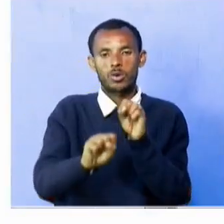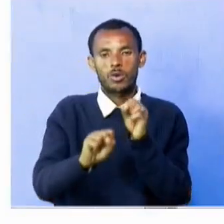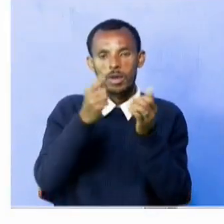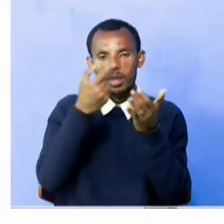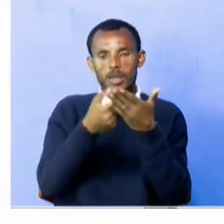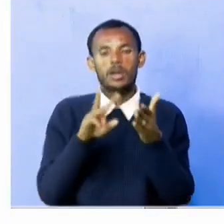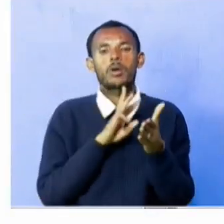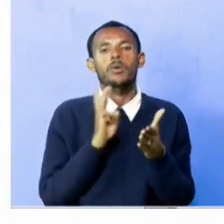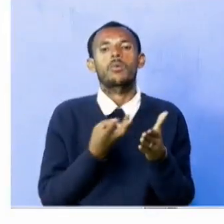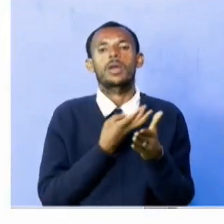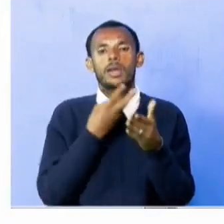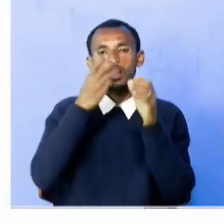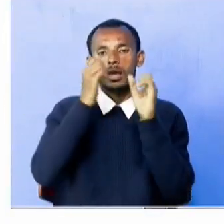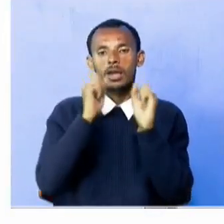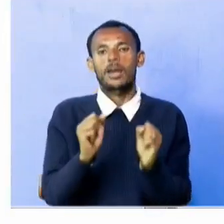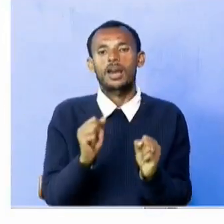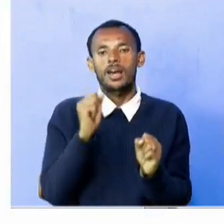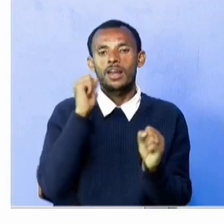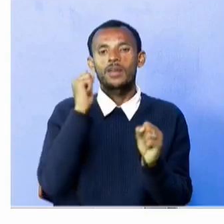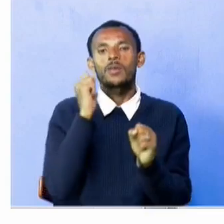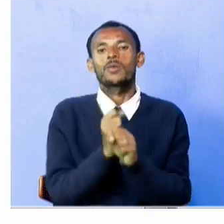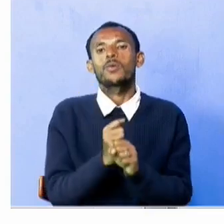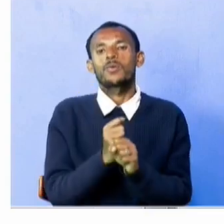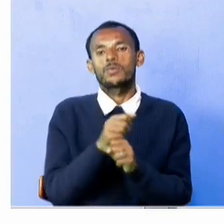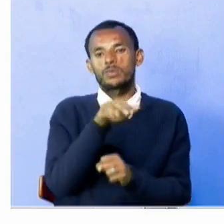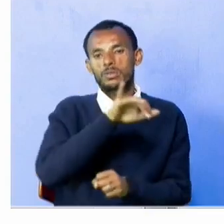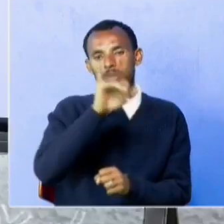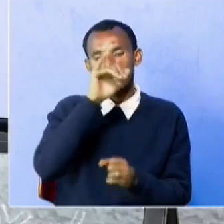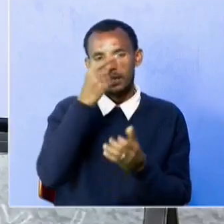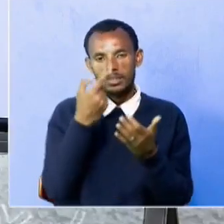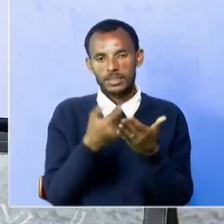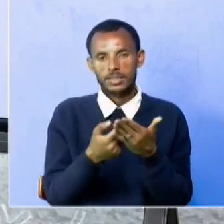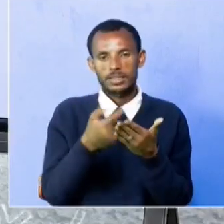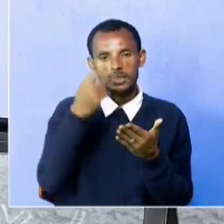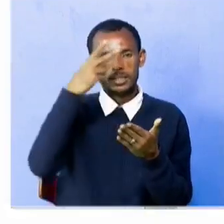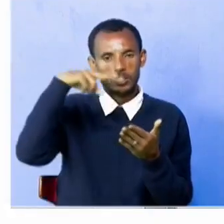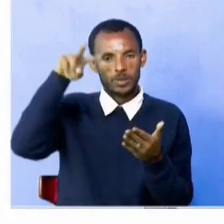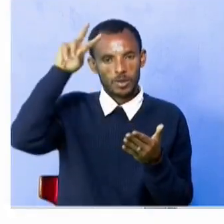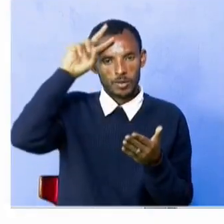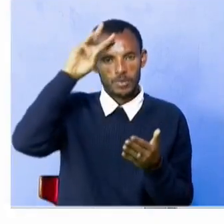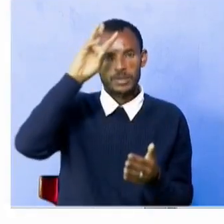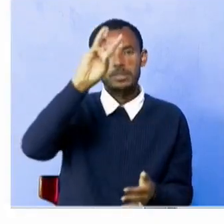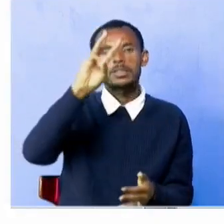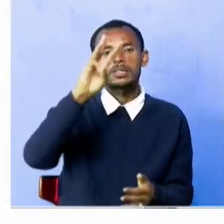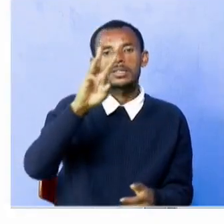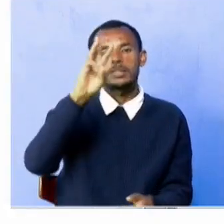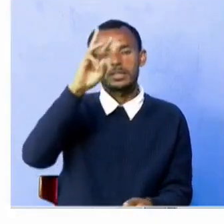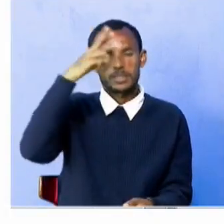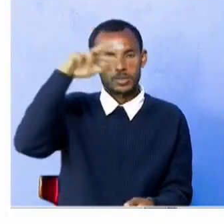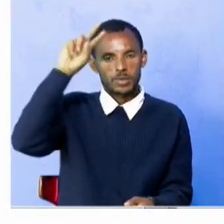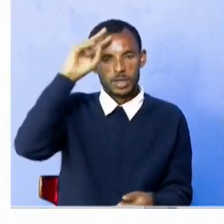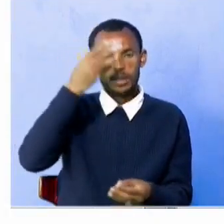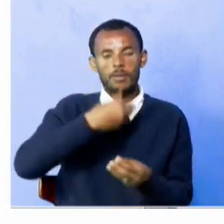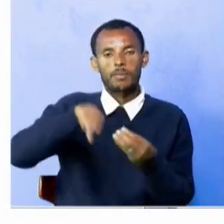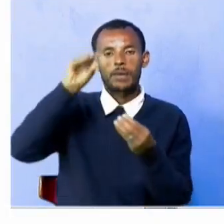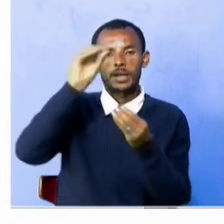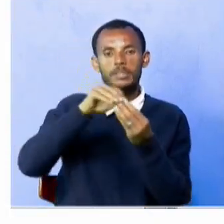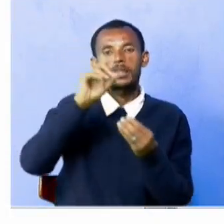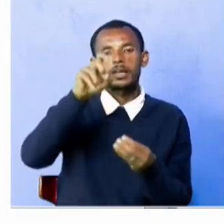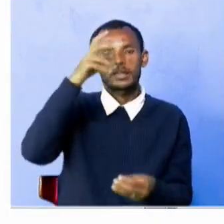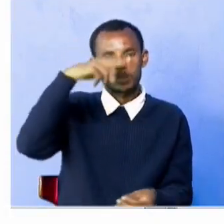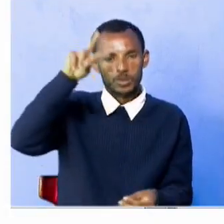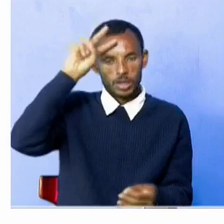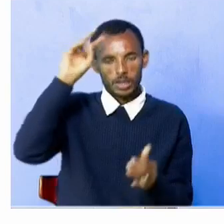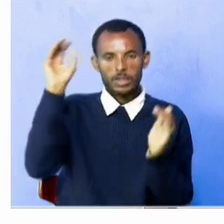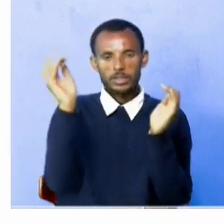we can do it like this. So the square of 6 square, plus x square